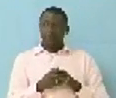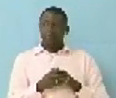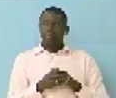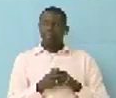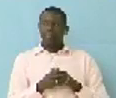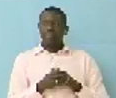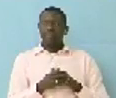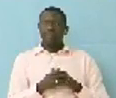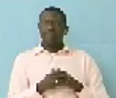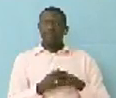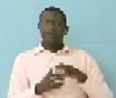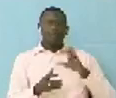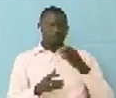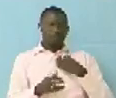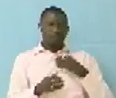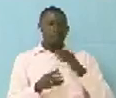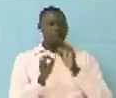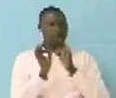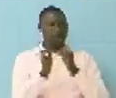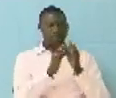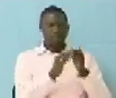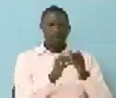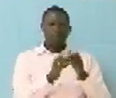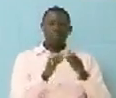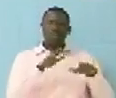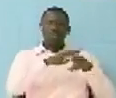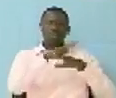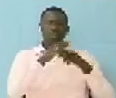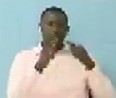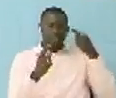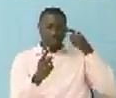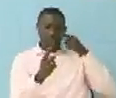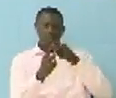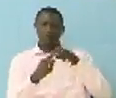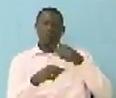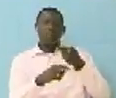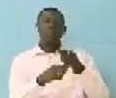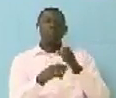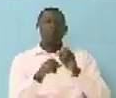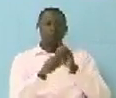Council, can you explain further what you meant by under the direction of the president?